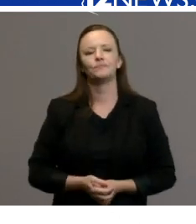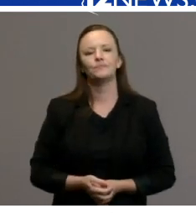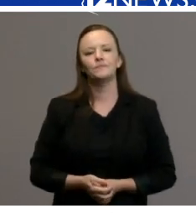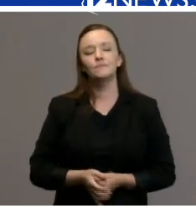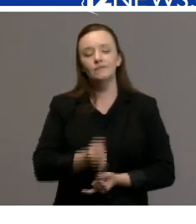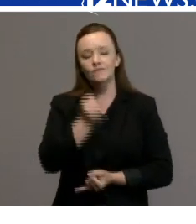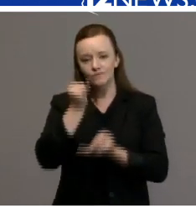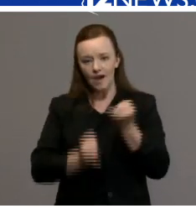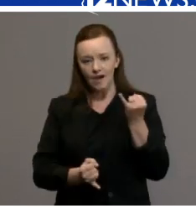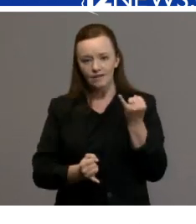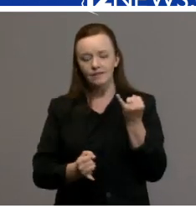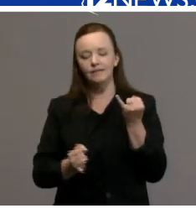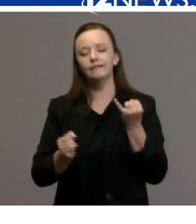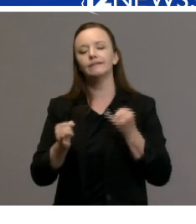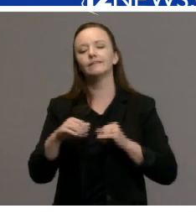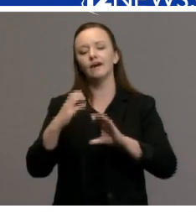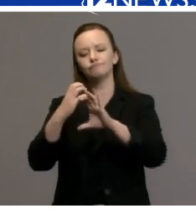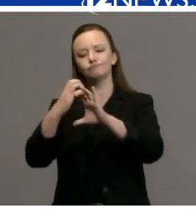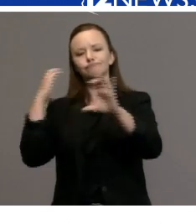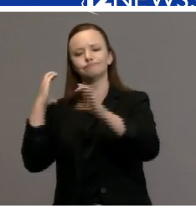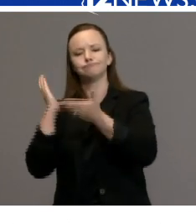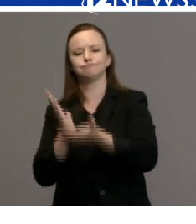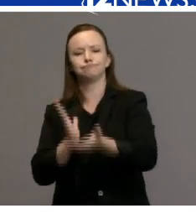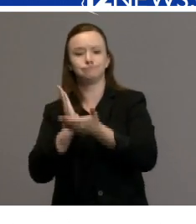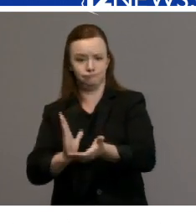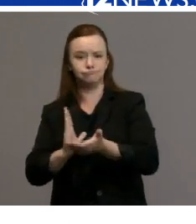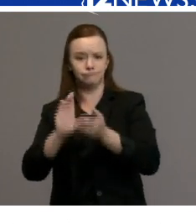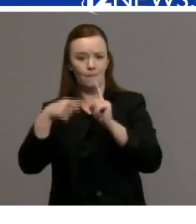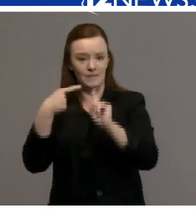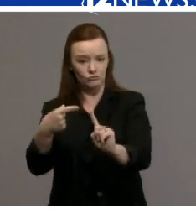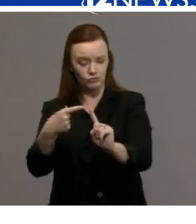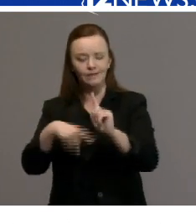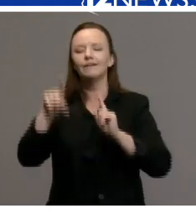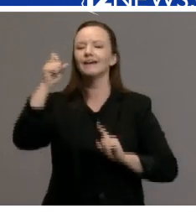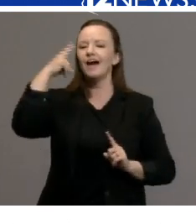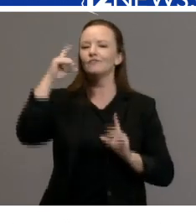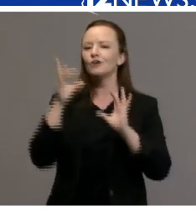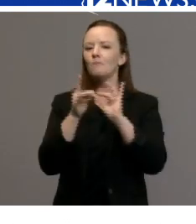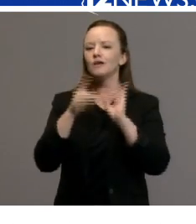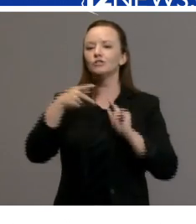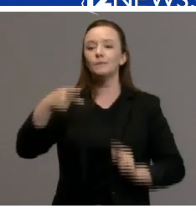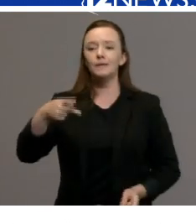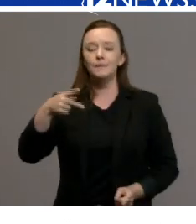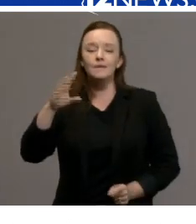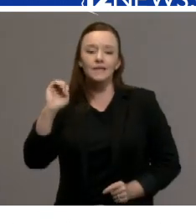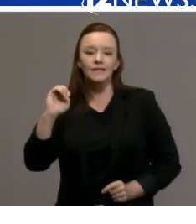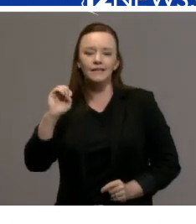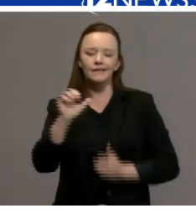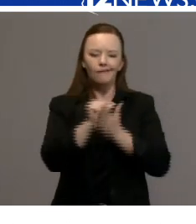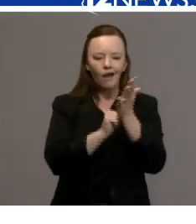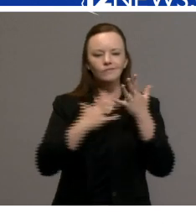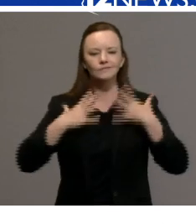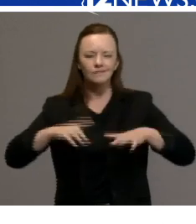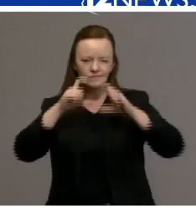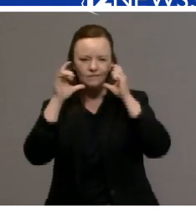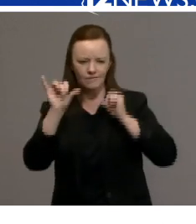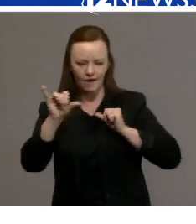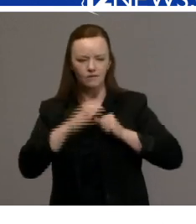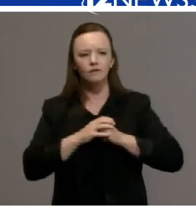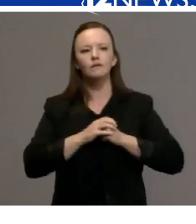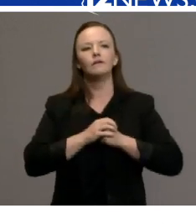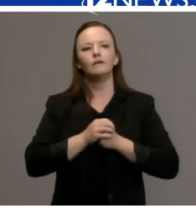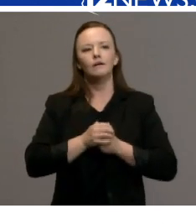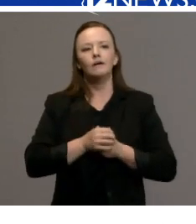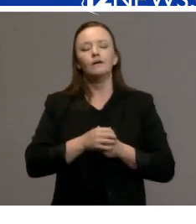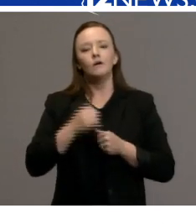mission, the governor mentioned the PPE. We have a picture here of the past weekend. Fitting on Memorial Day, we